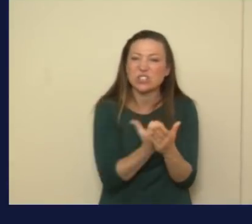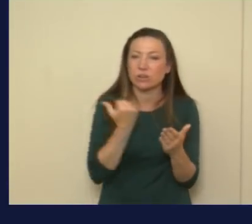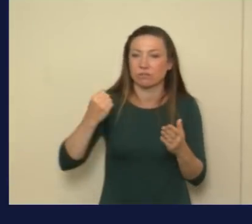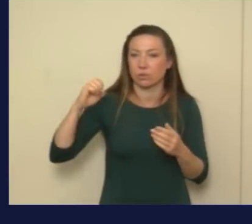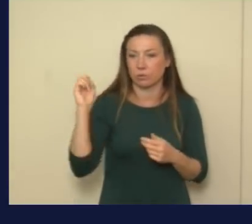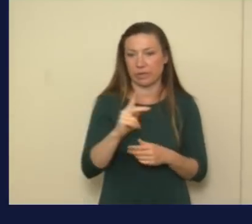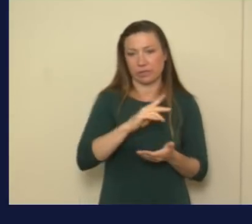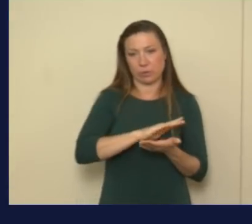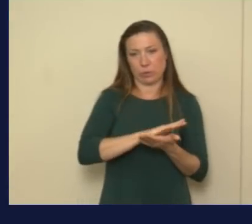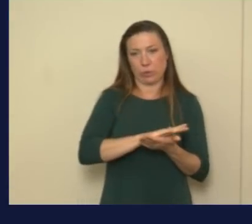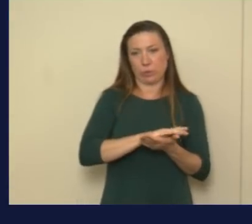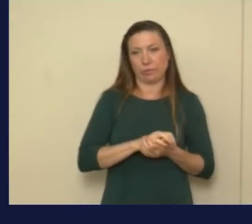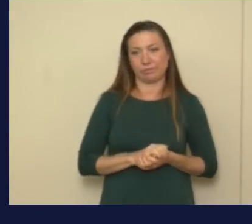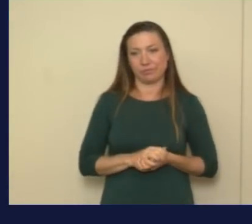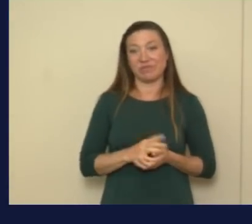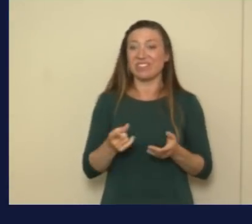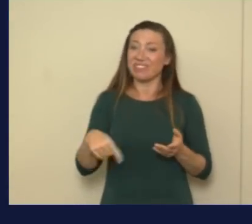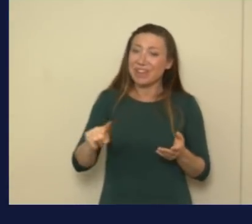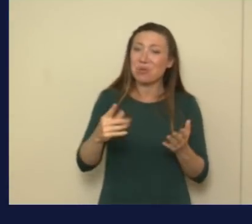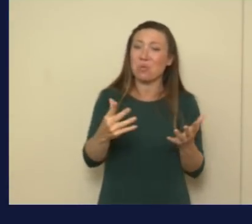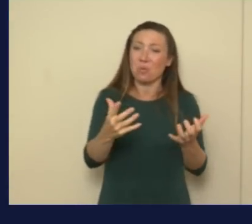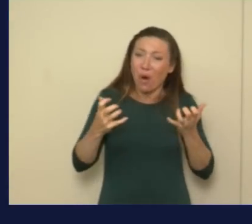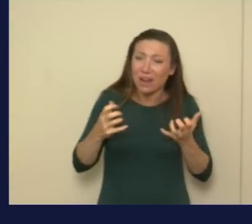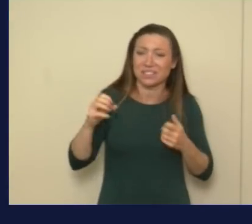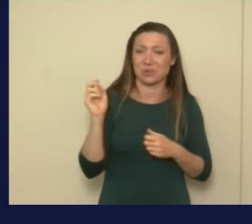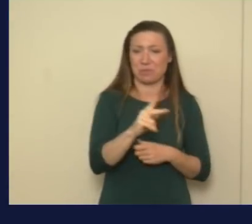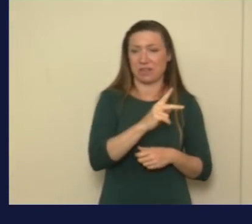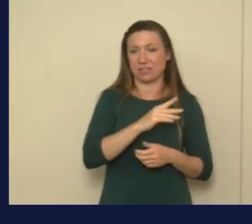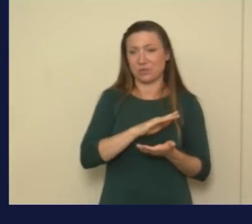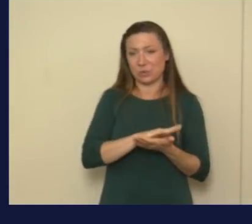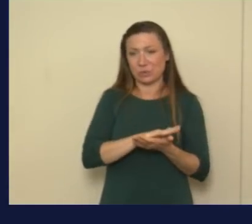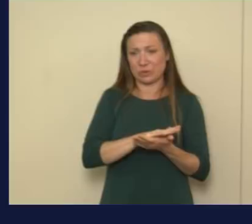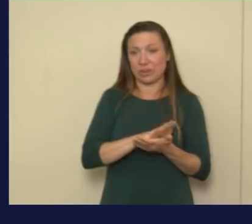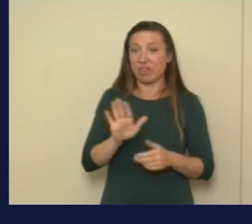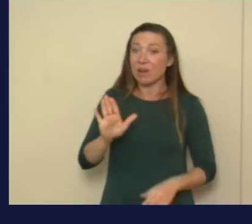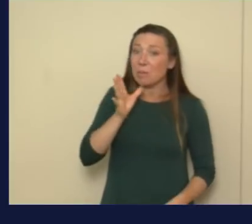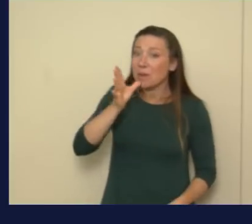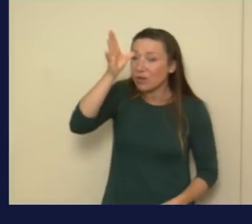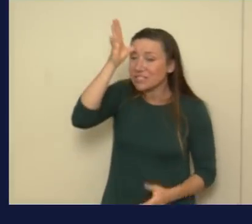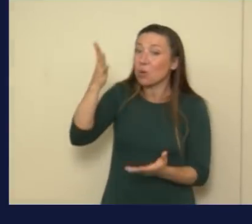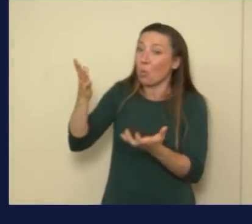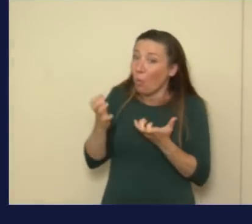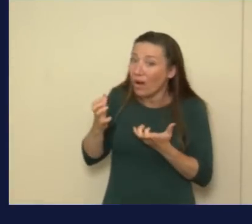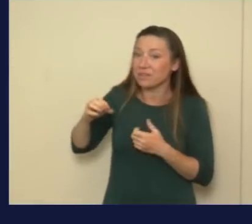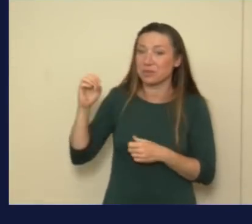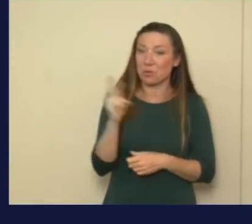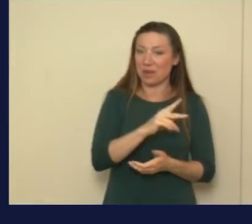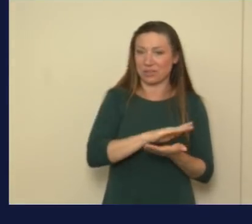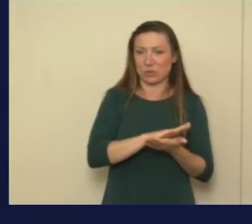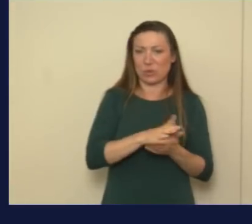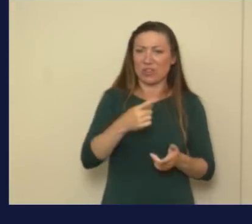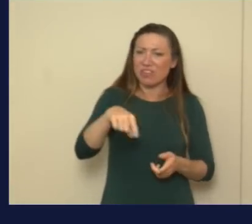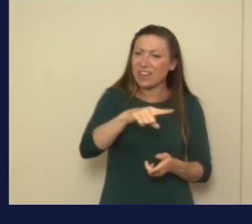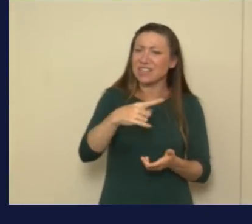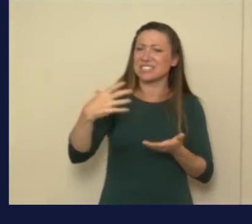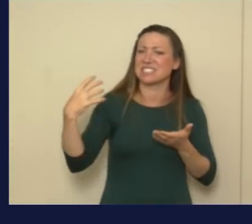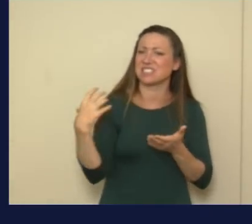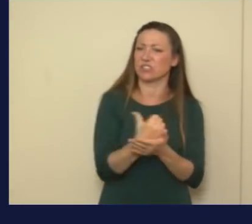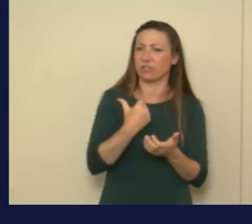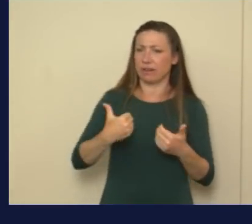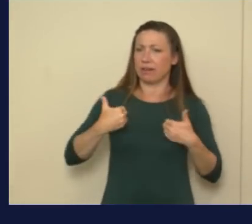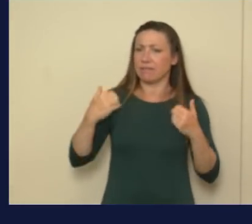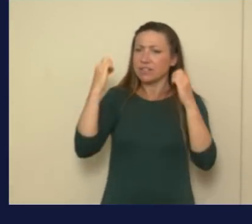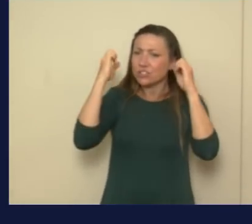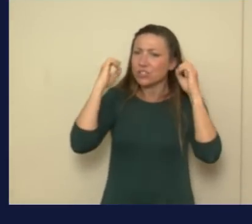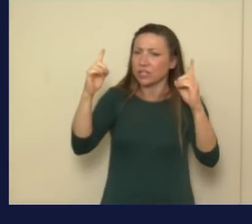parents want them to go back to school. They deserve an education, a solid foundation, and the kind